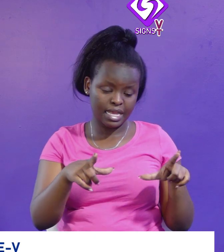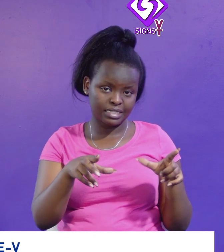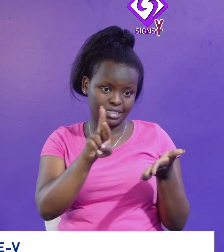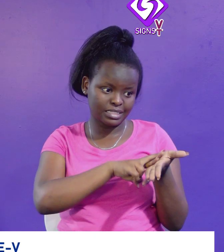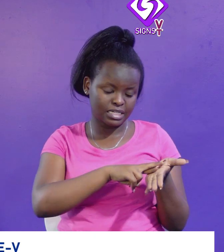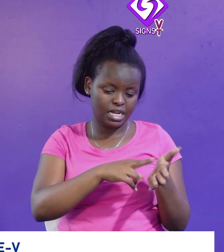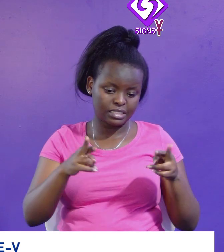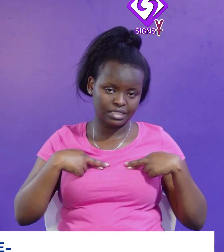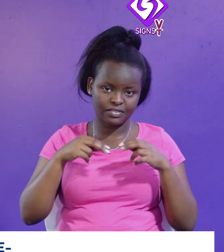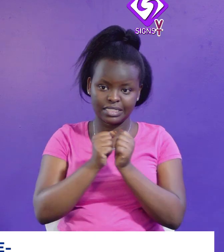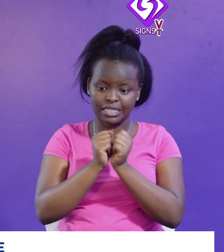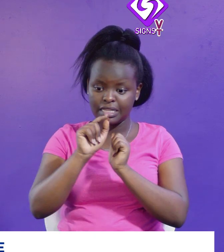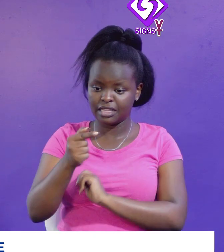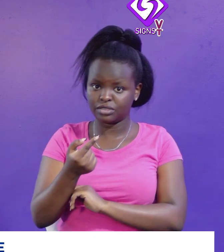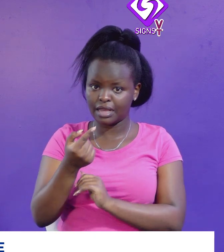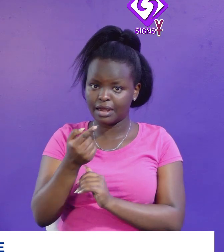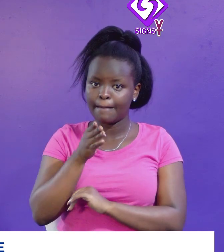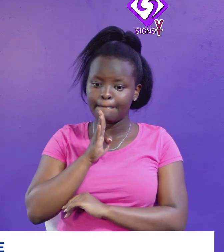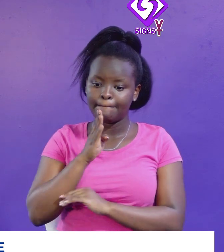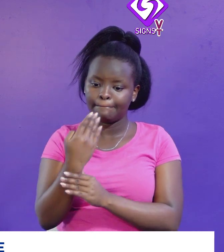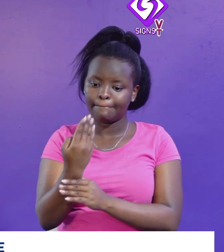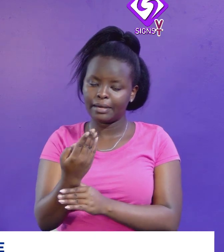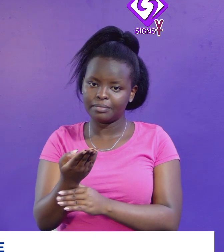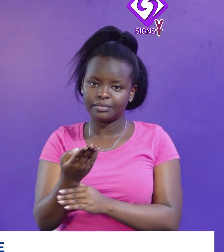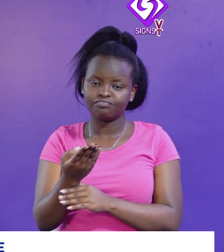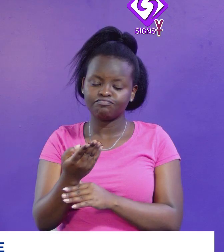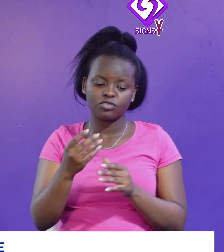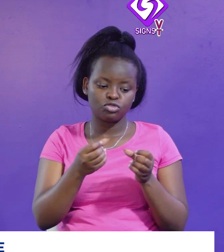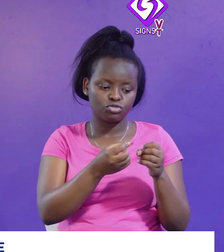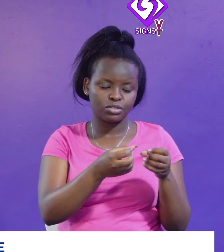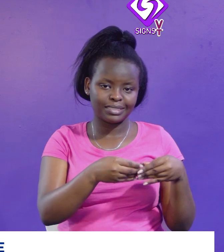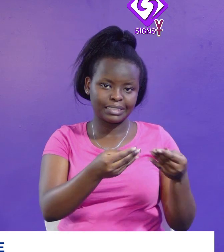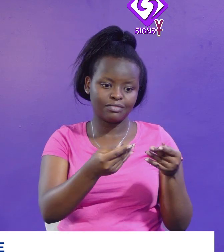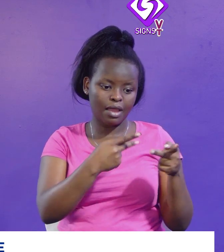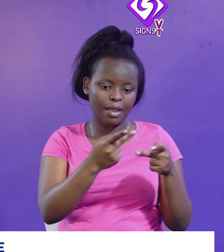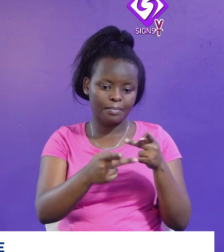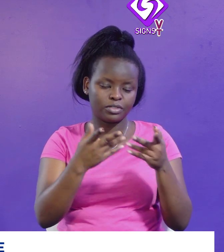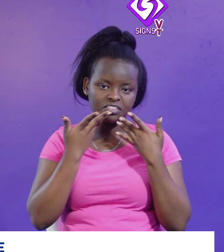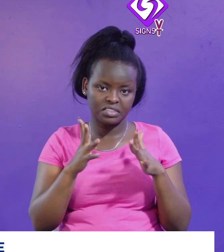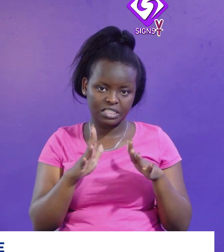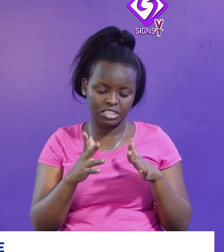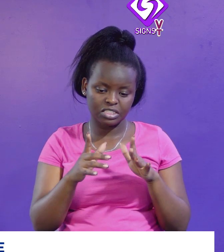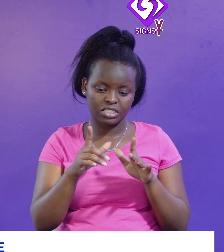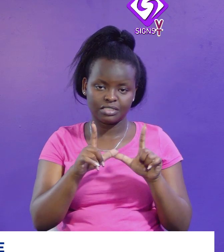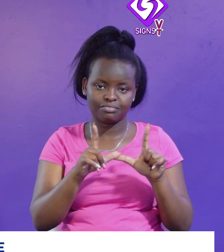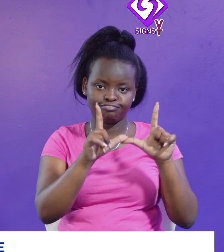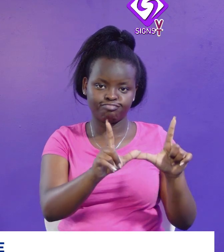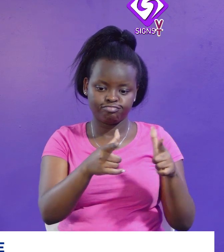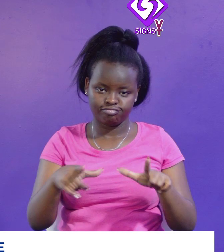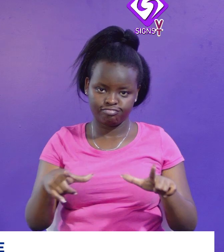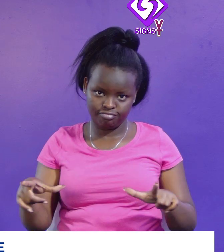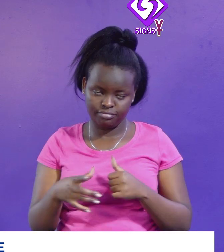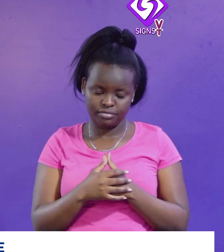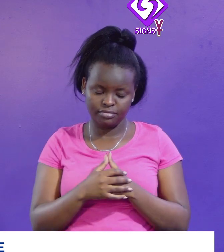shillings 10,000 bribe to release a processed title deed. In a statement, the anti-graft body identified